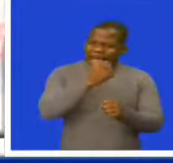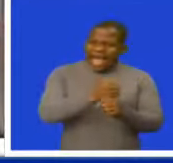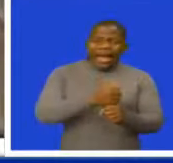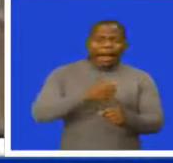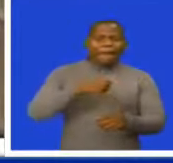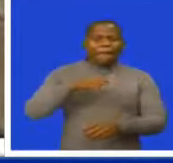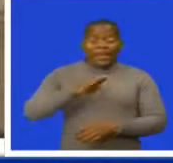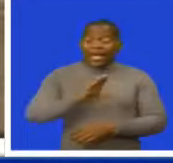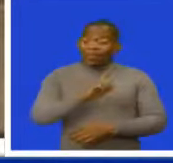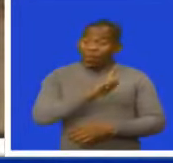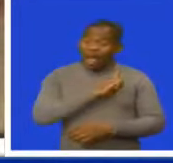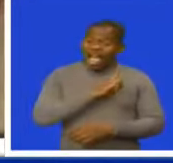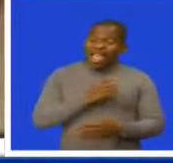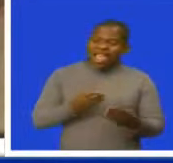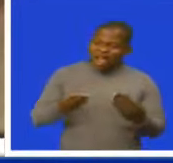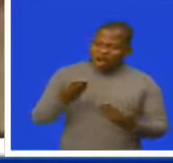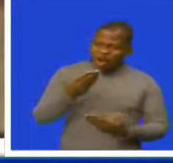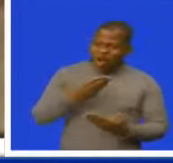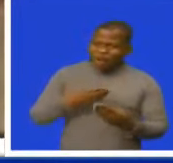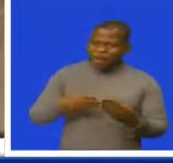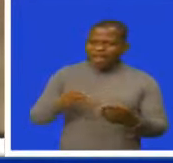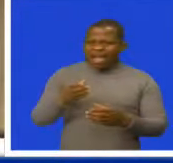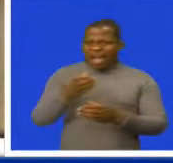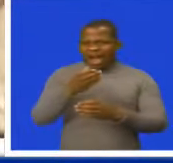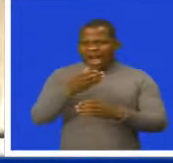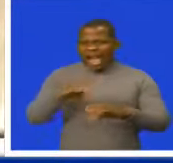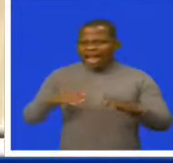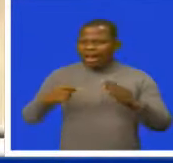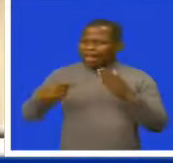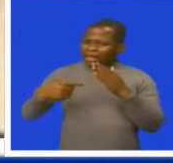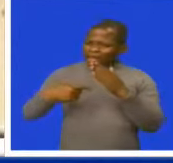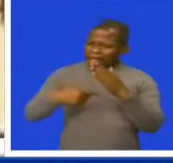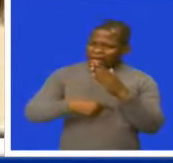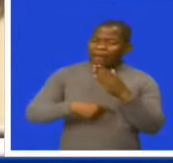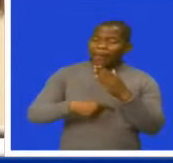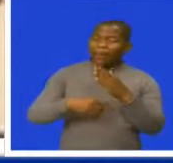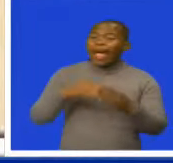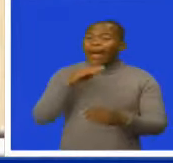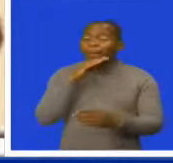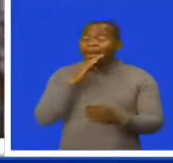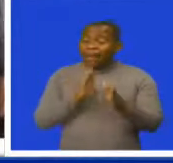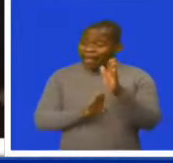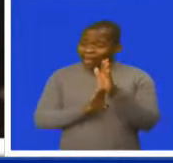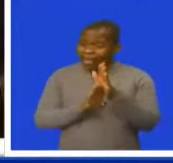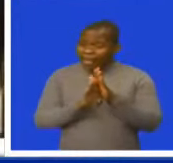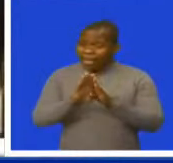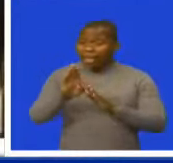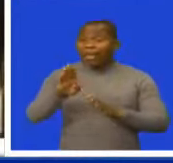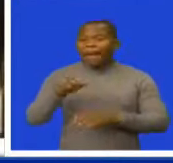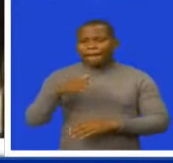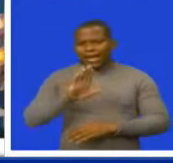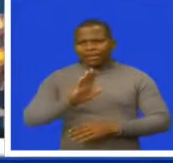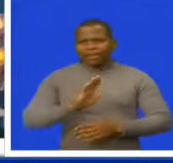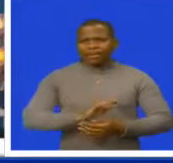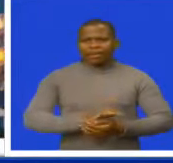esimeni lesikahle. Tindzabeni, bikade Malanga Ndlamini, nginamuzi Mkhonda, Embabane.